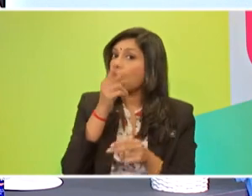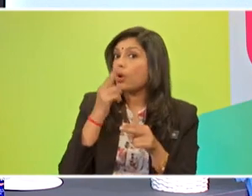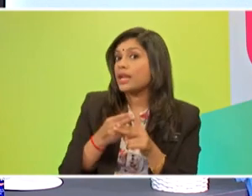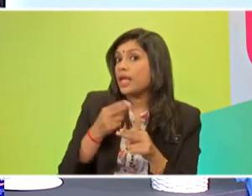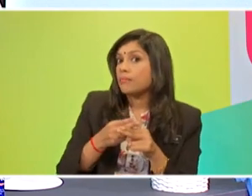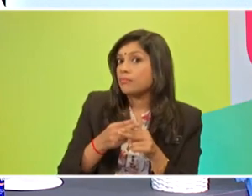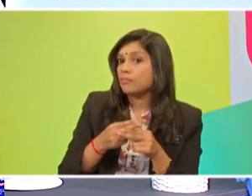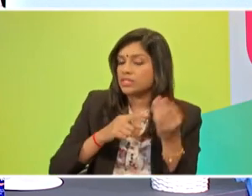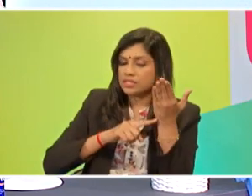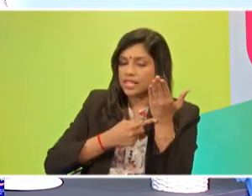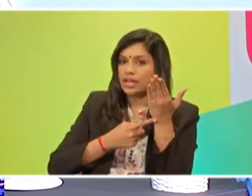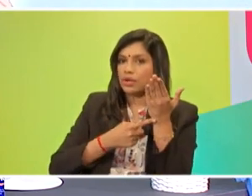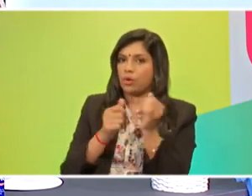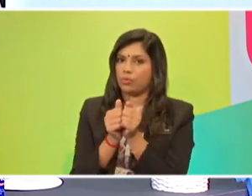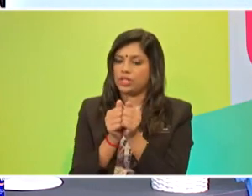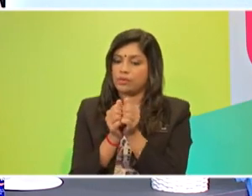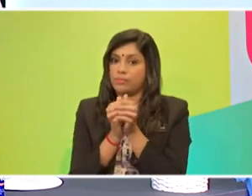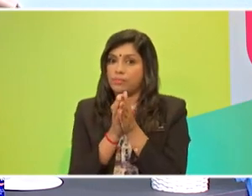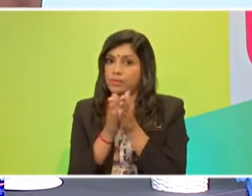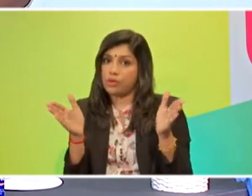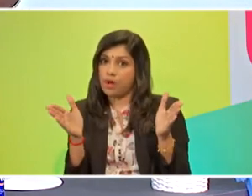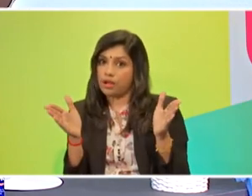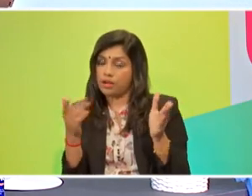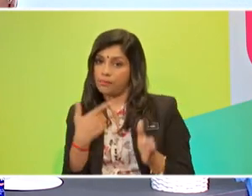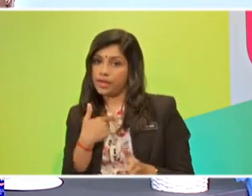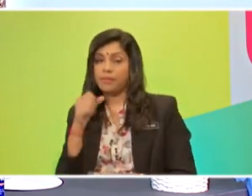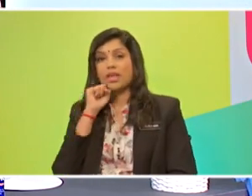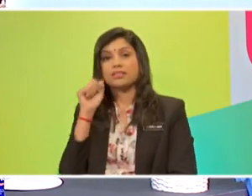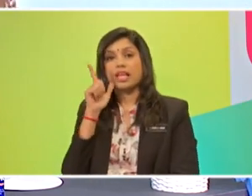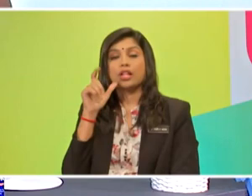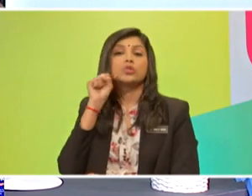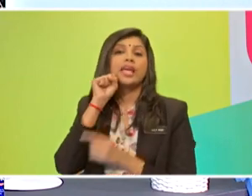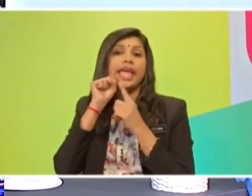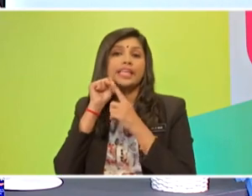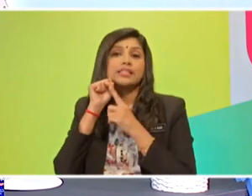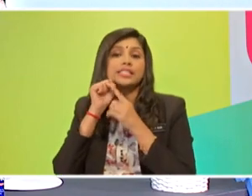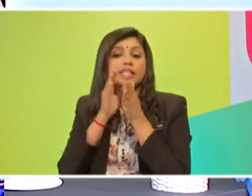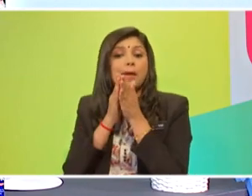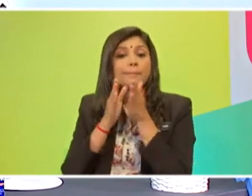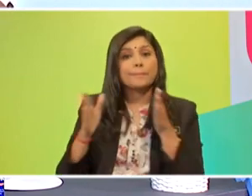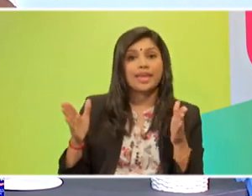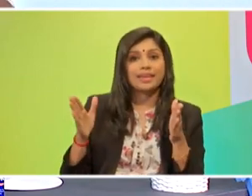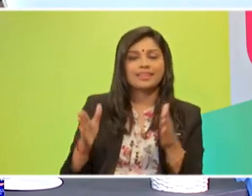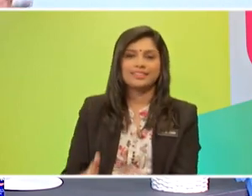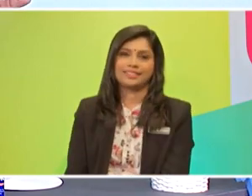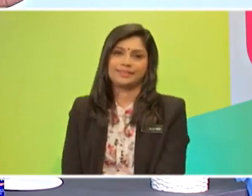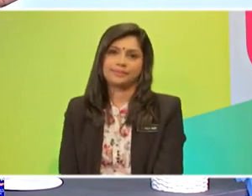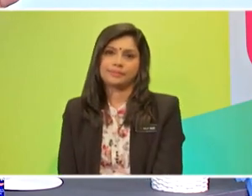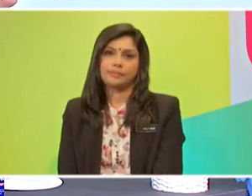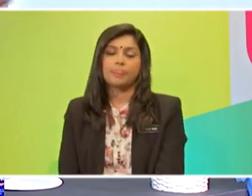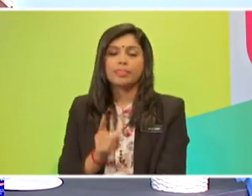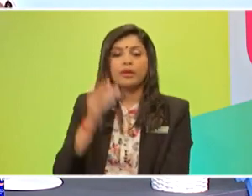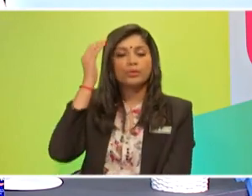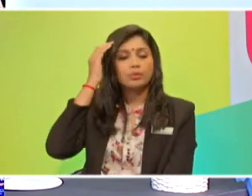know the difference between the capital letters and the small letters. So when you write, you know the difference. So you know when to use the